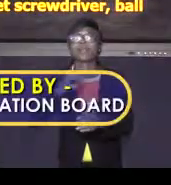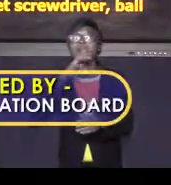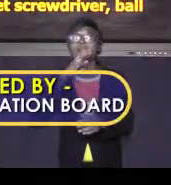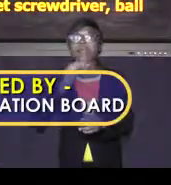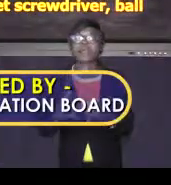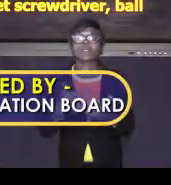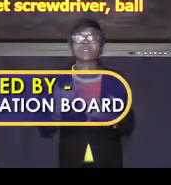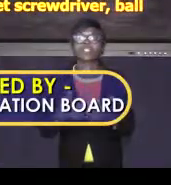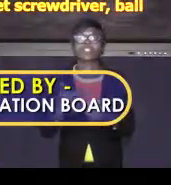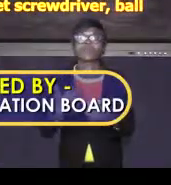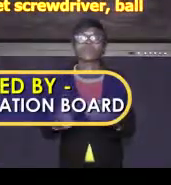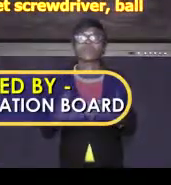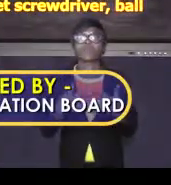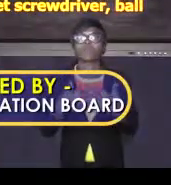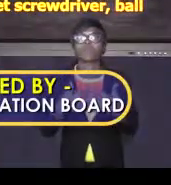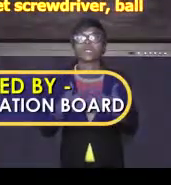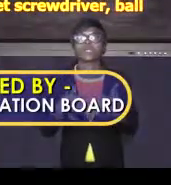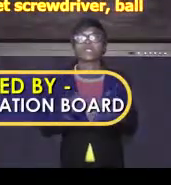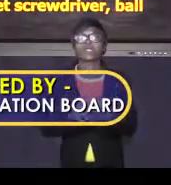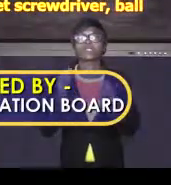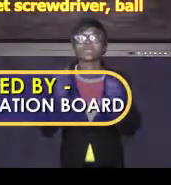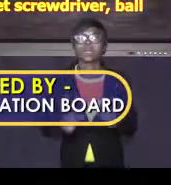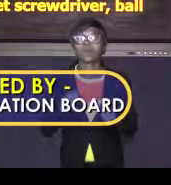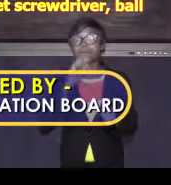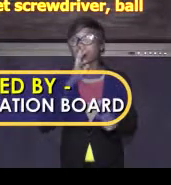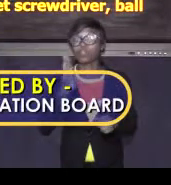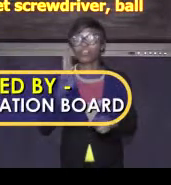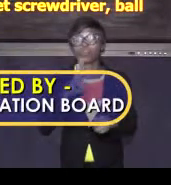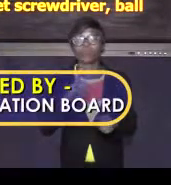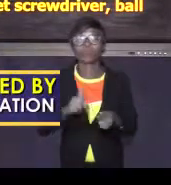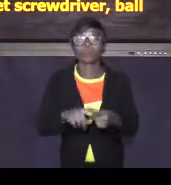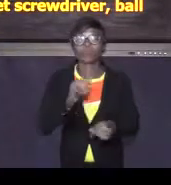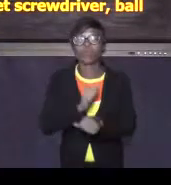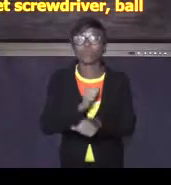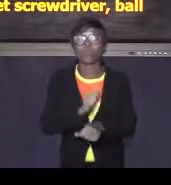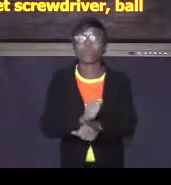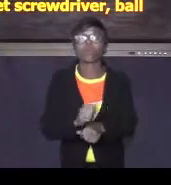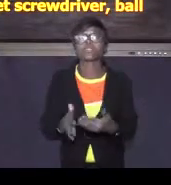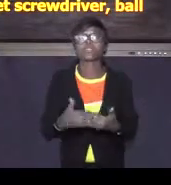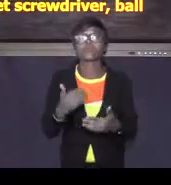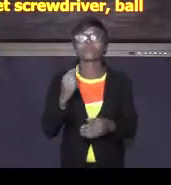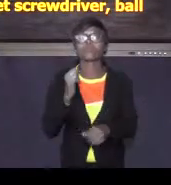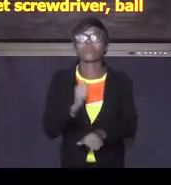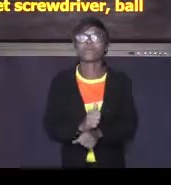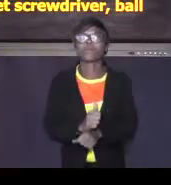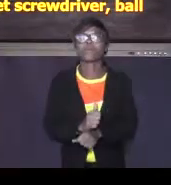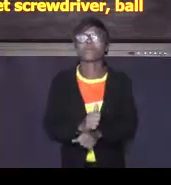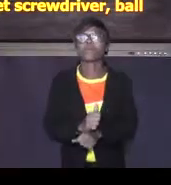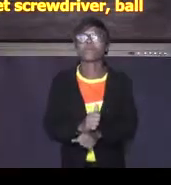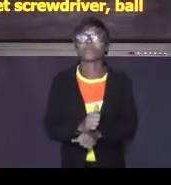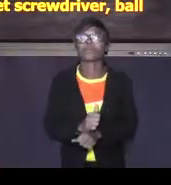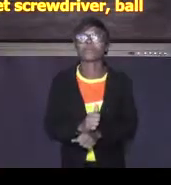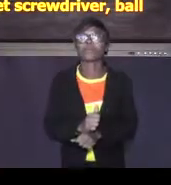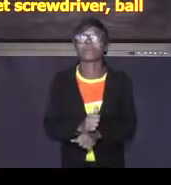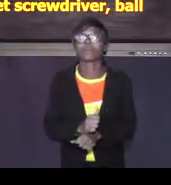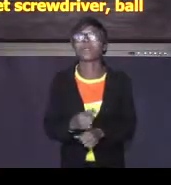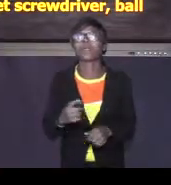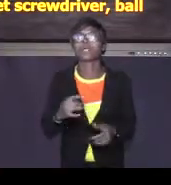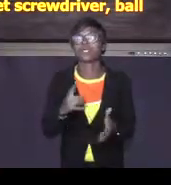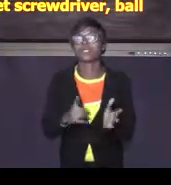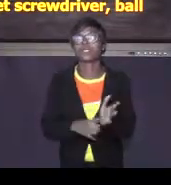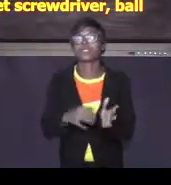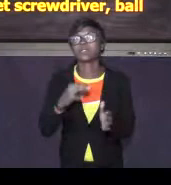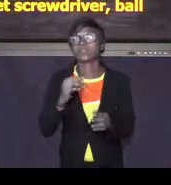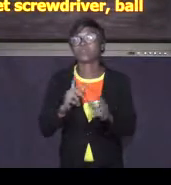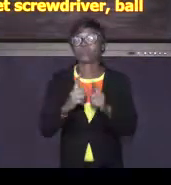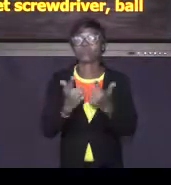were told that hand tools are simple machines that can easily be handled to perform simple tasks. And in woodwork,